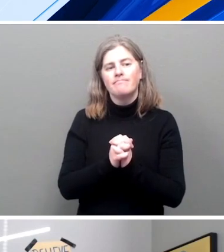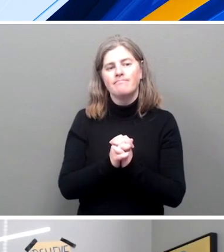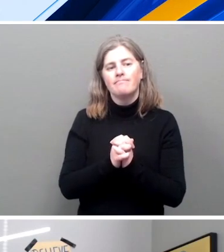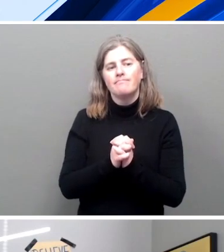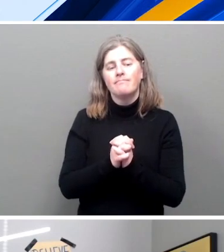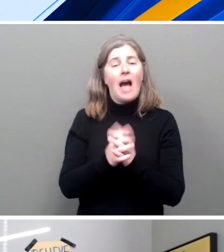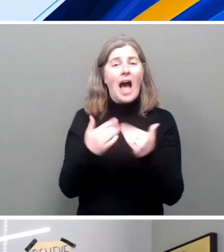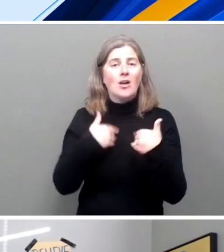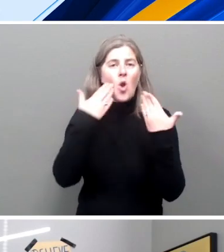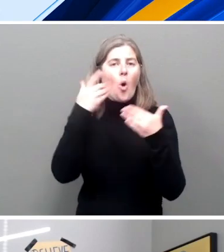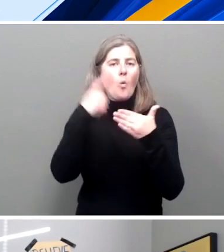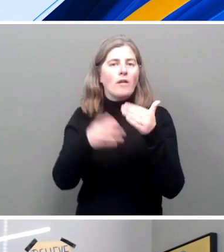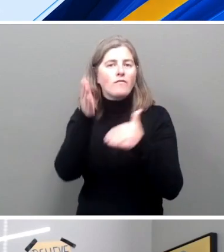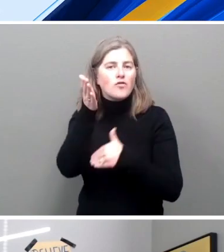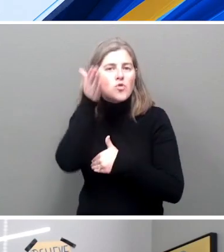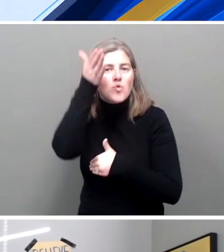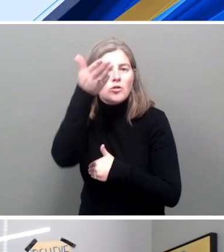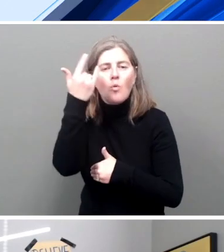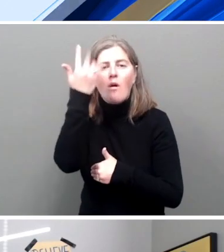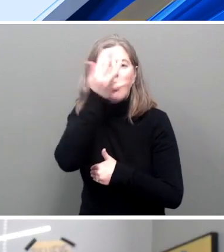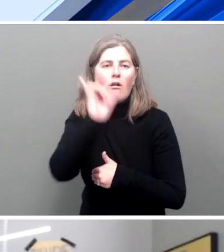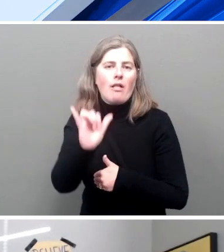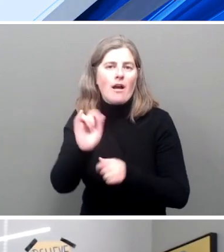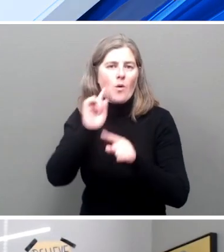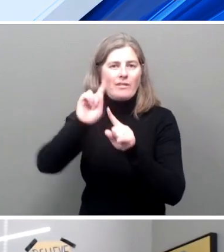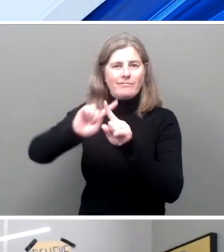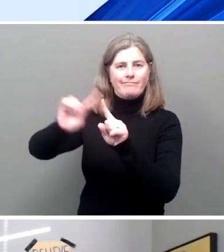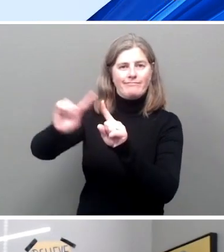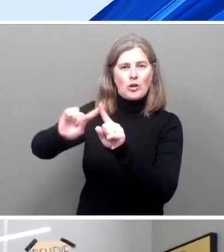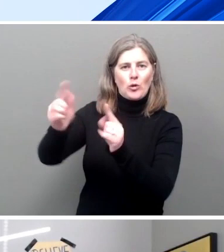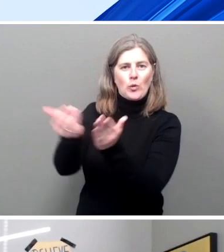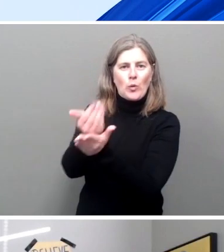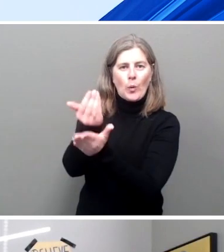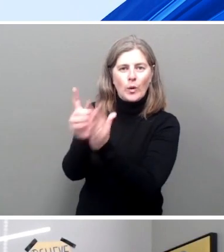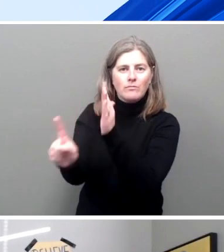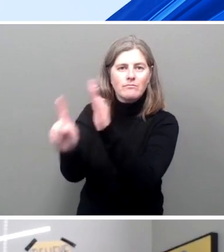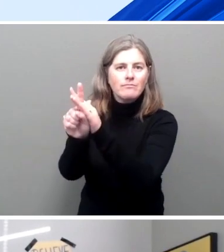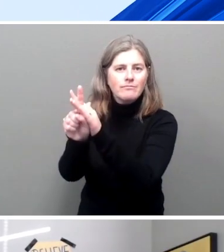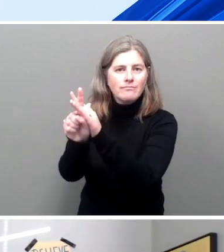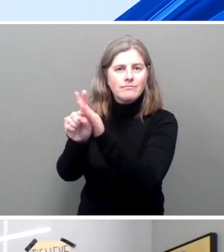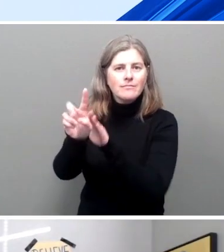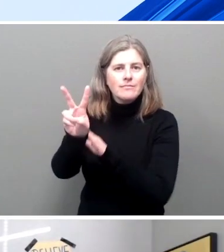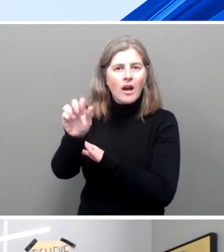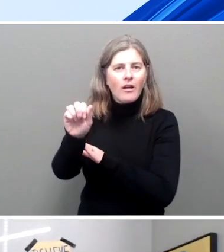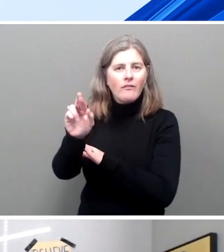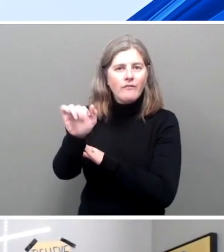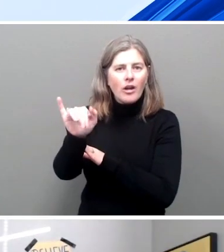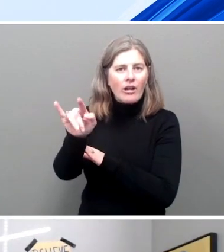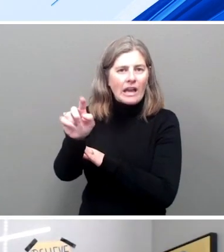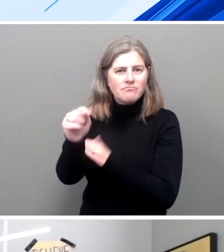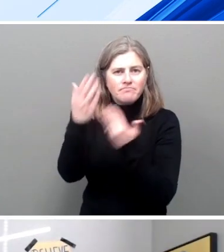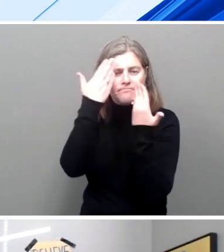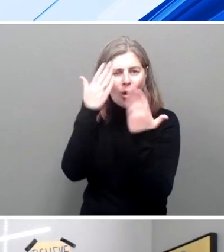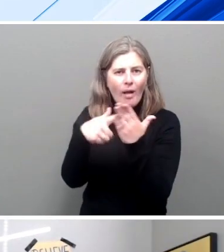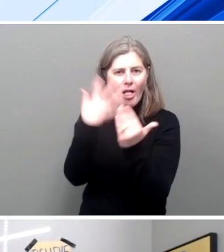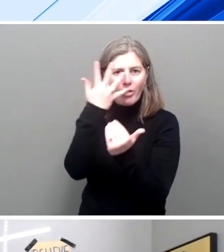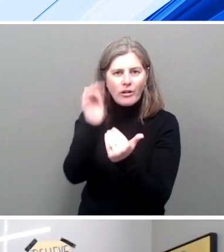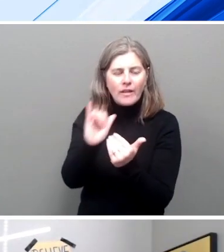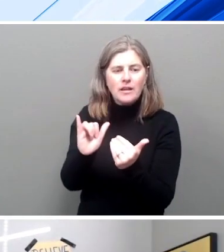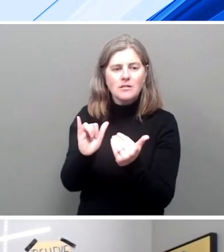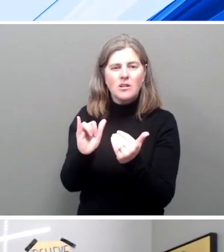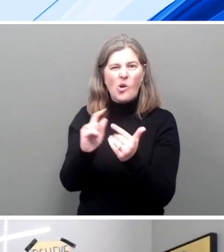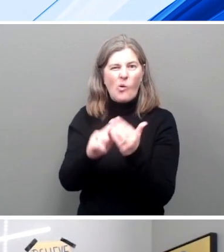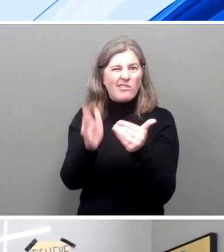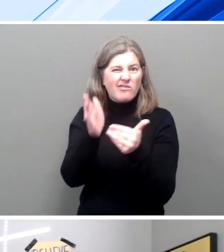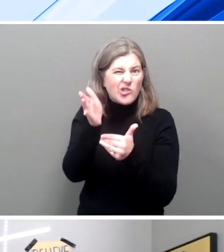future holds with various introduction or emerging variants. And I don't know what the